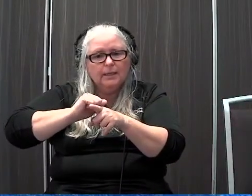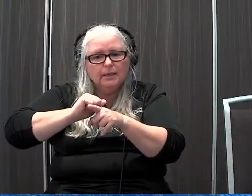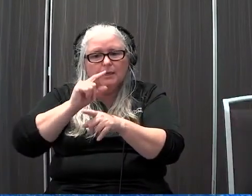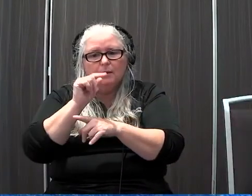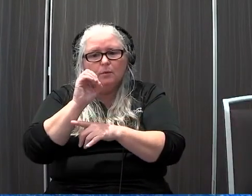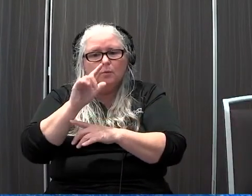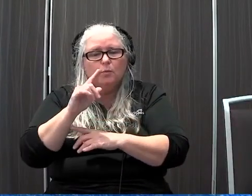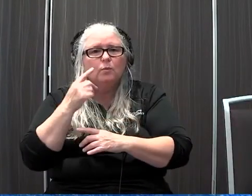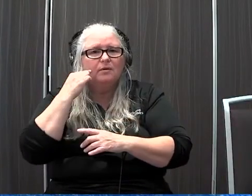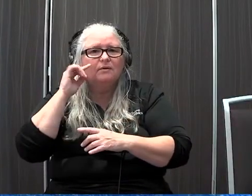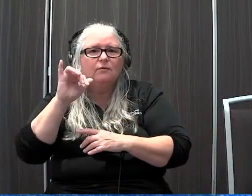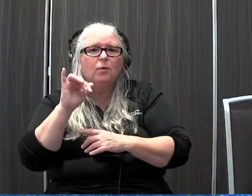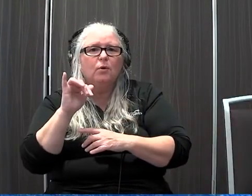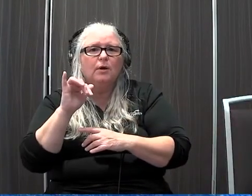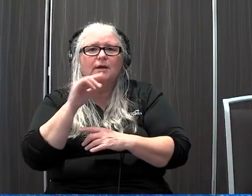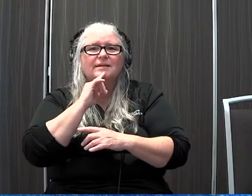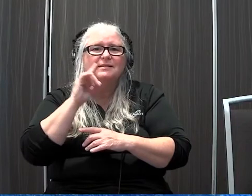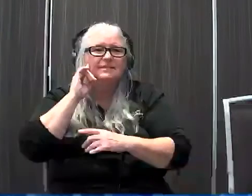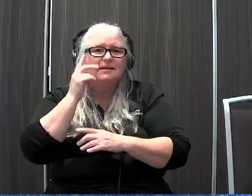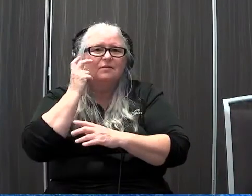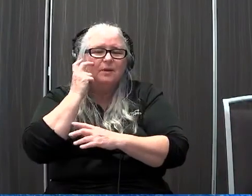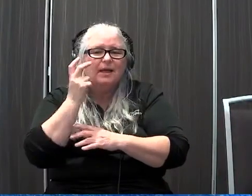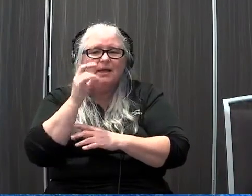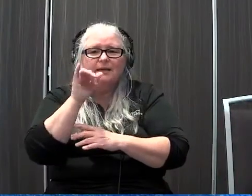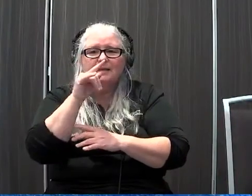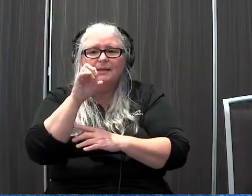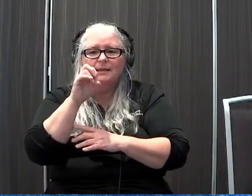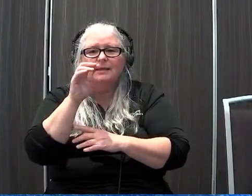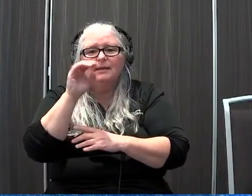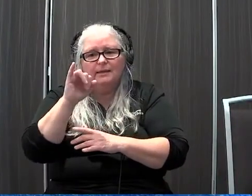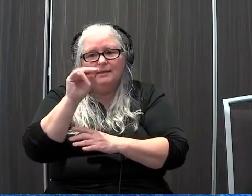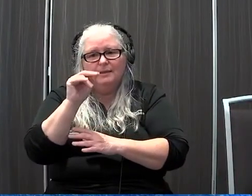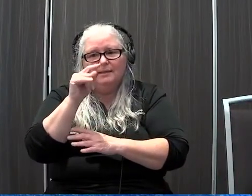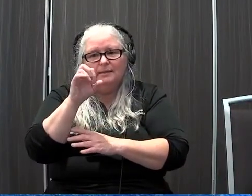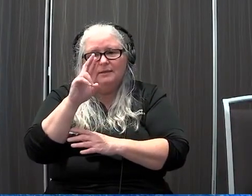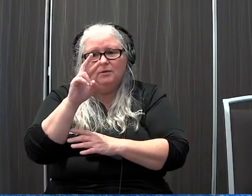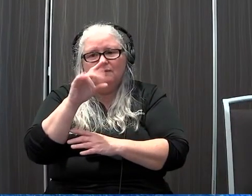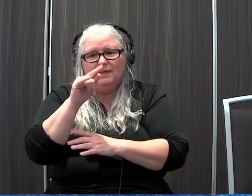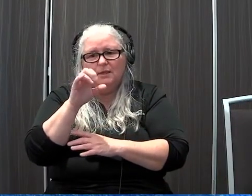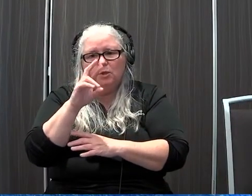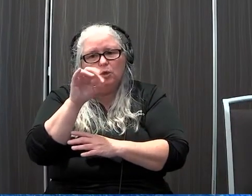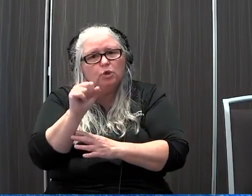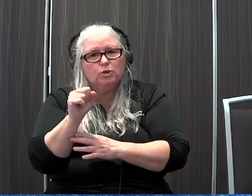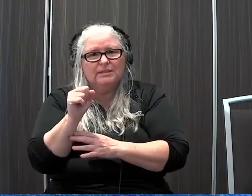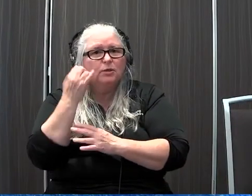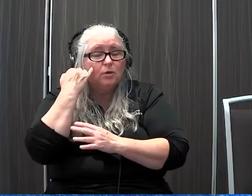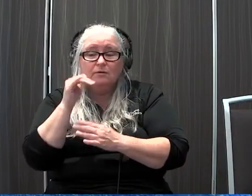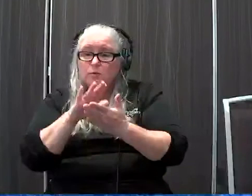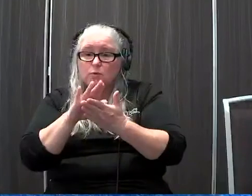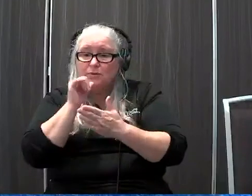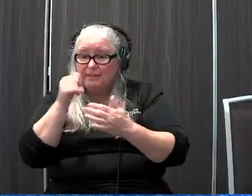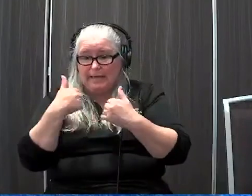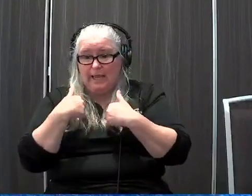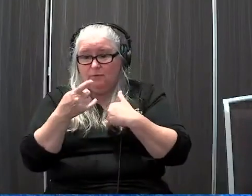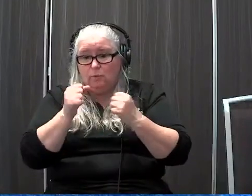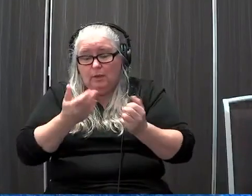training module for deafblind interveners. So even if your school doesn't have a specific deafblind intervener, you can provide that